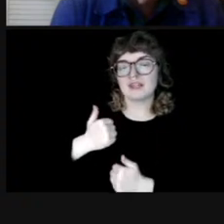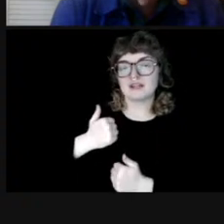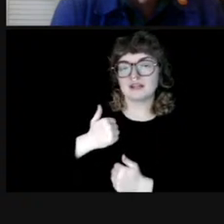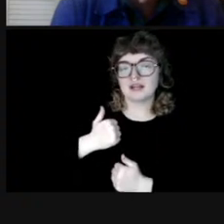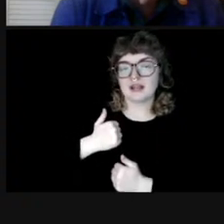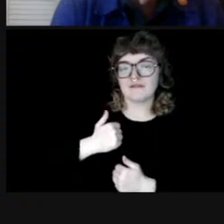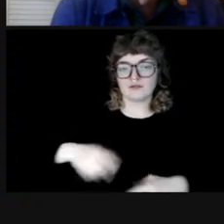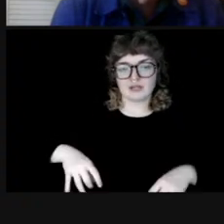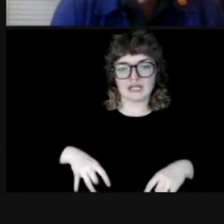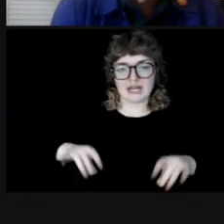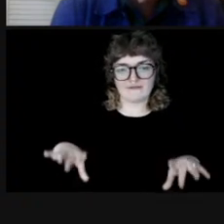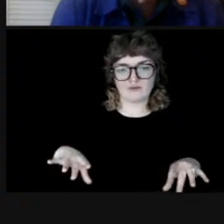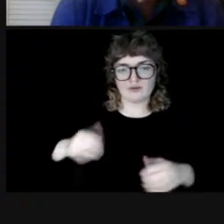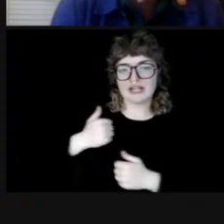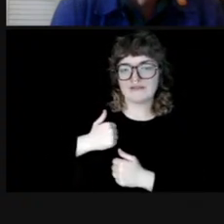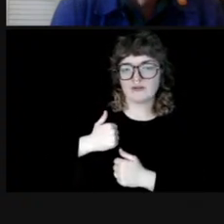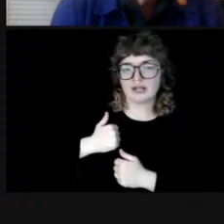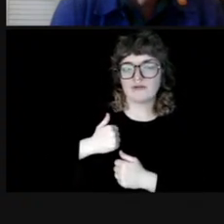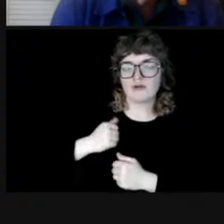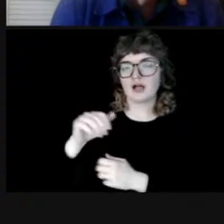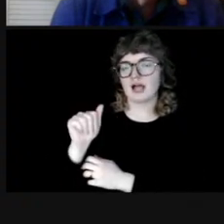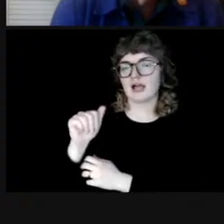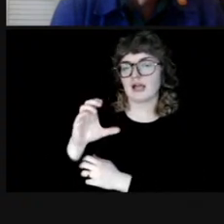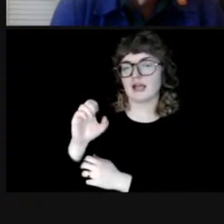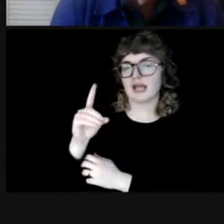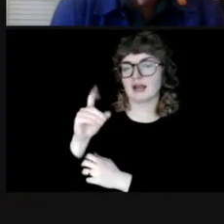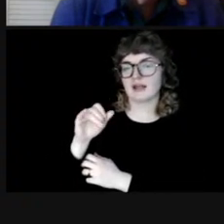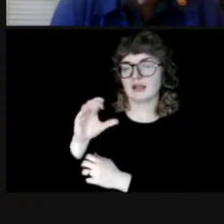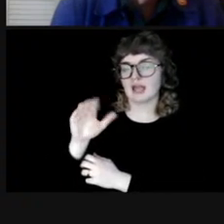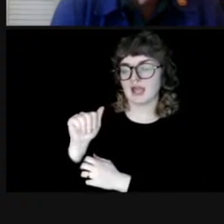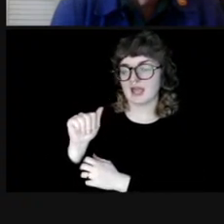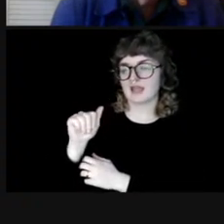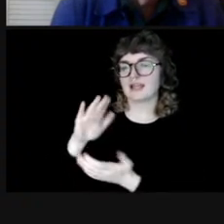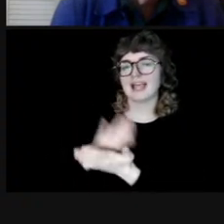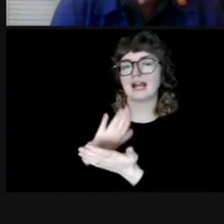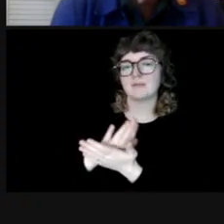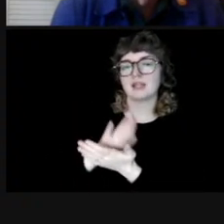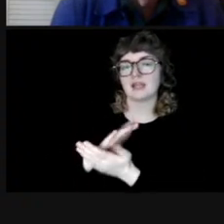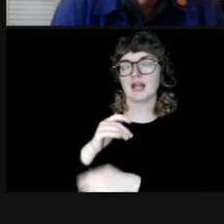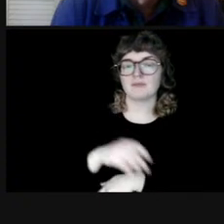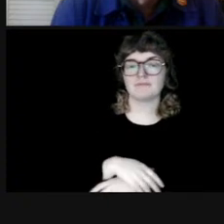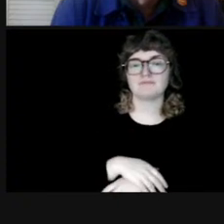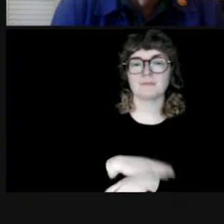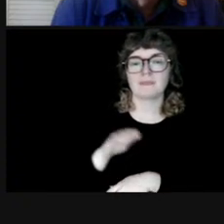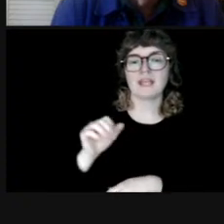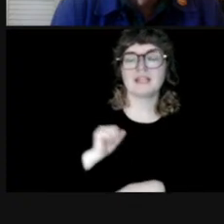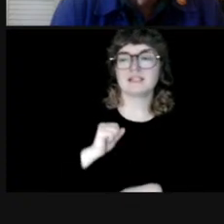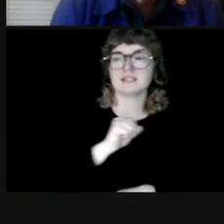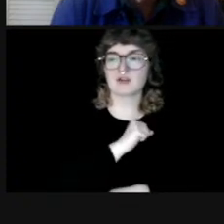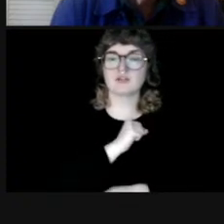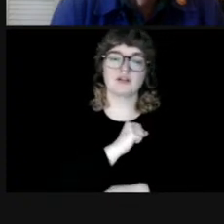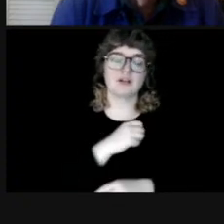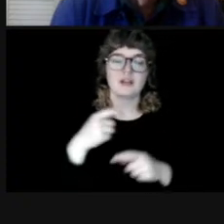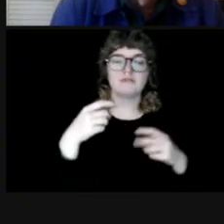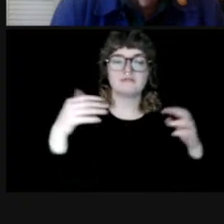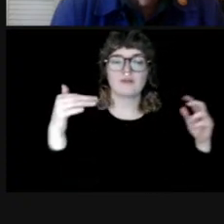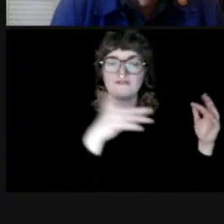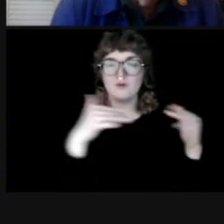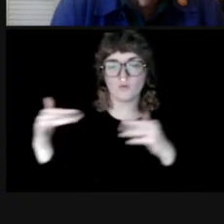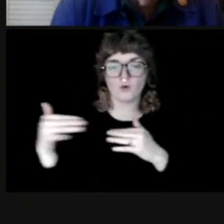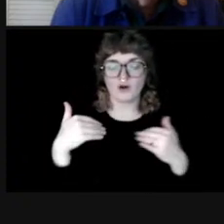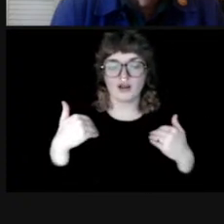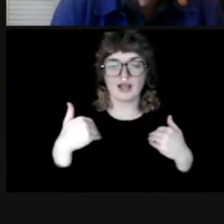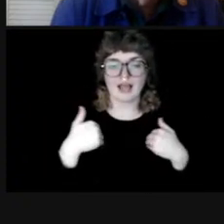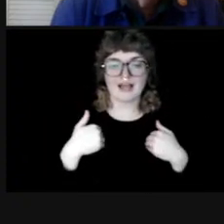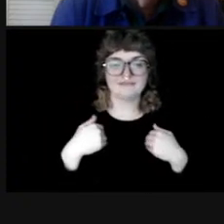even imagine the situation when the Secretary of War, who has 9 children, has a bad